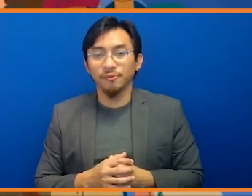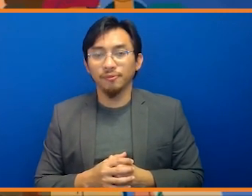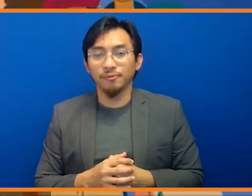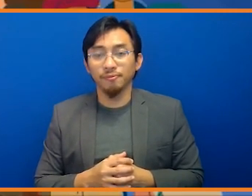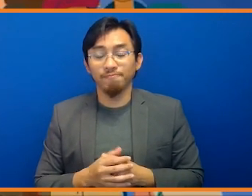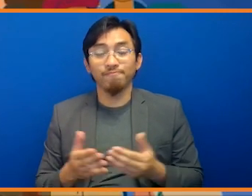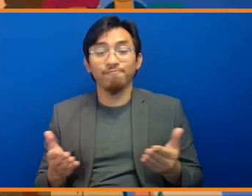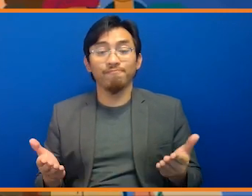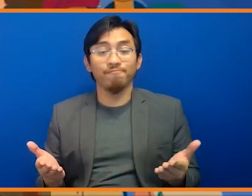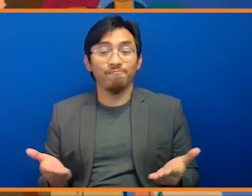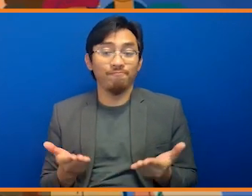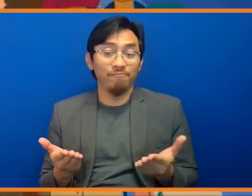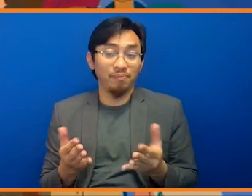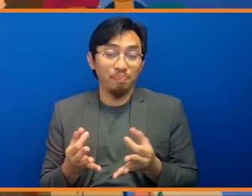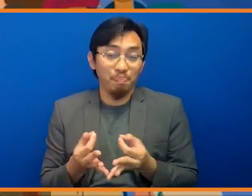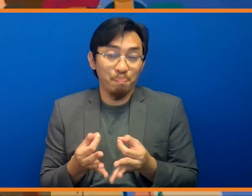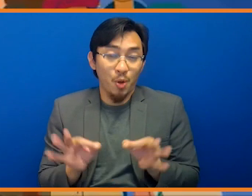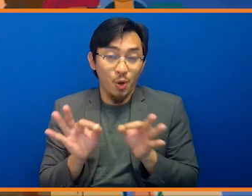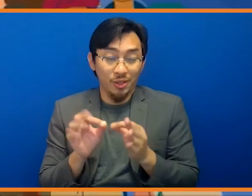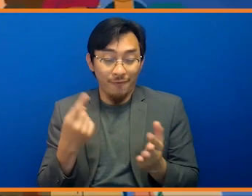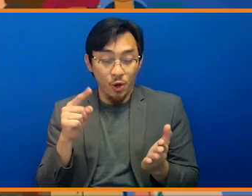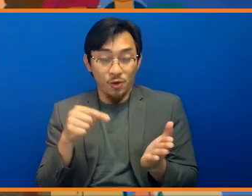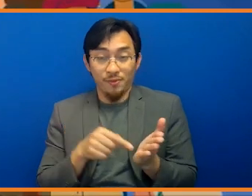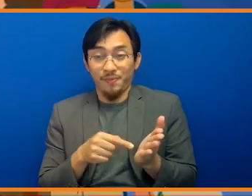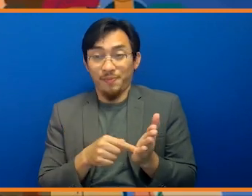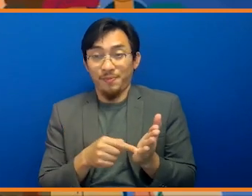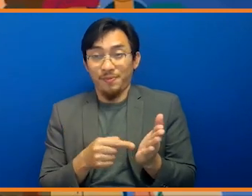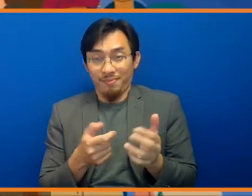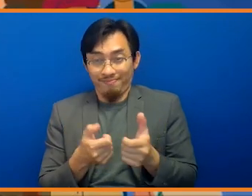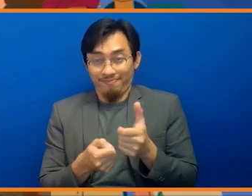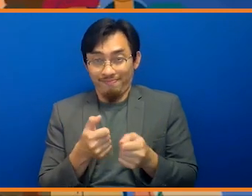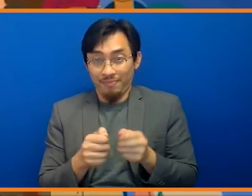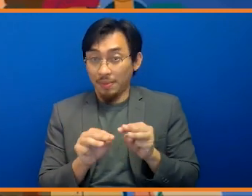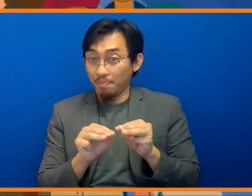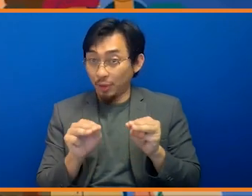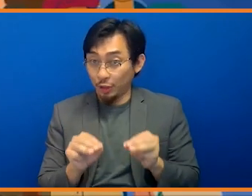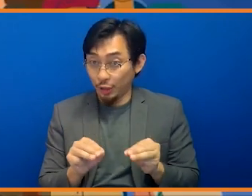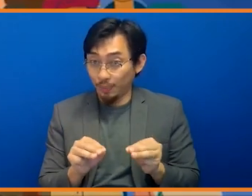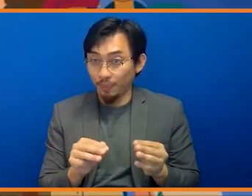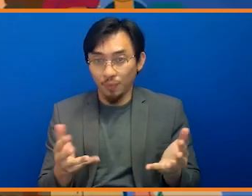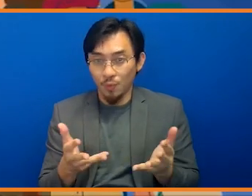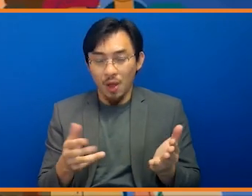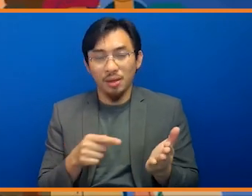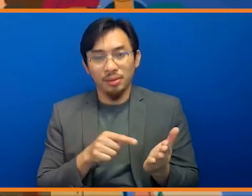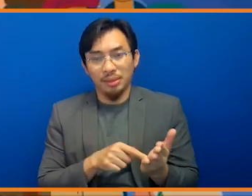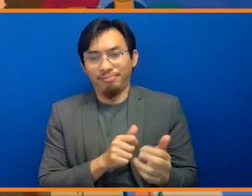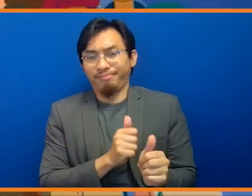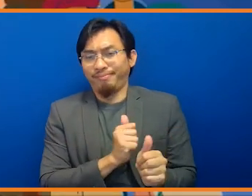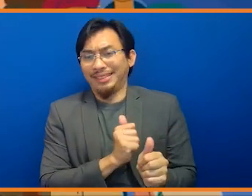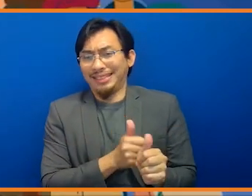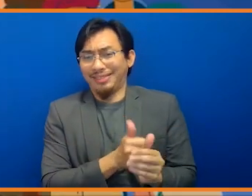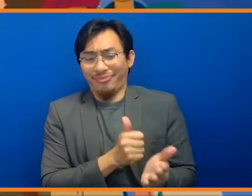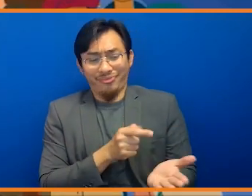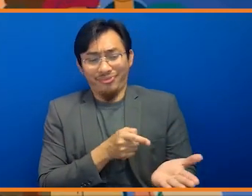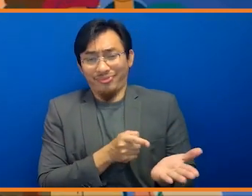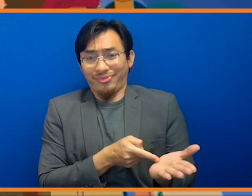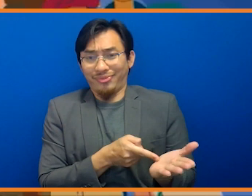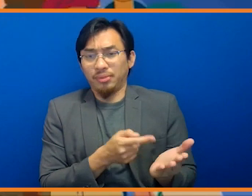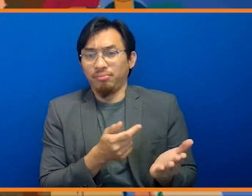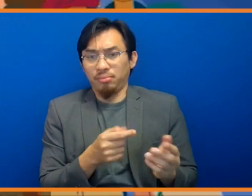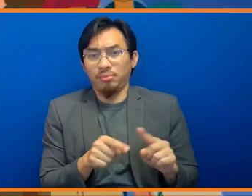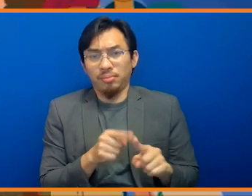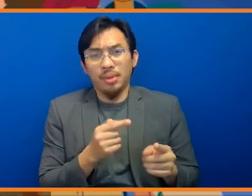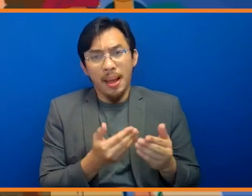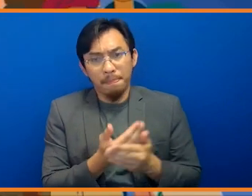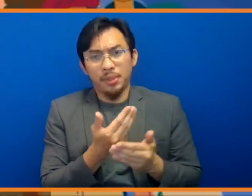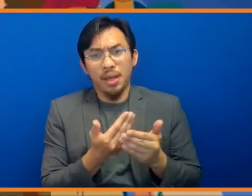But here, it is critically important for mobile museums to keep themselves updated.